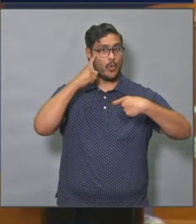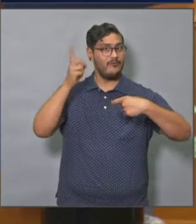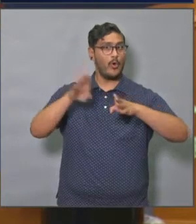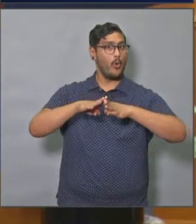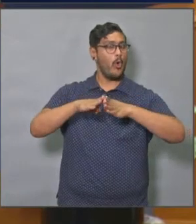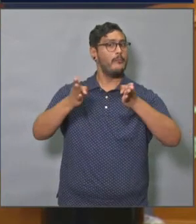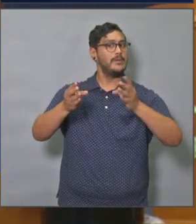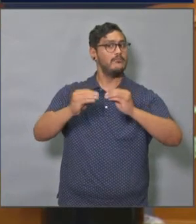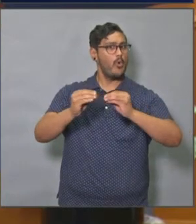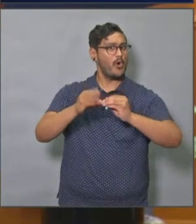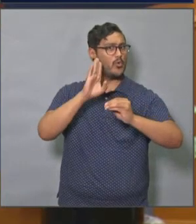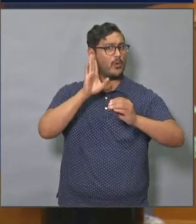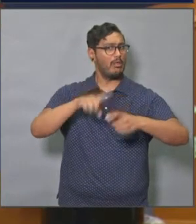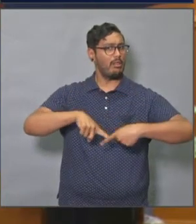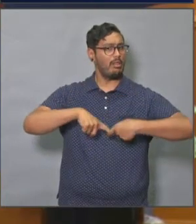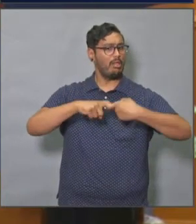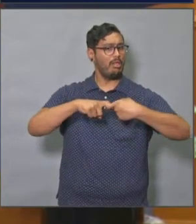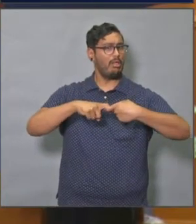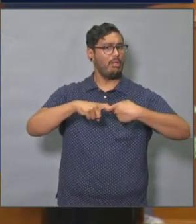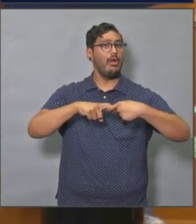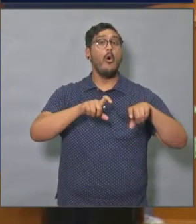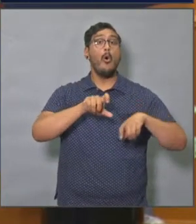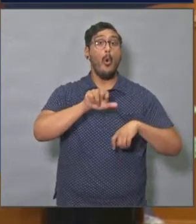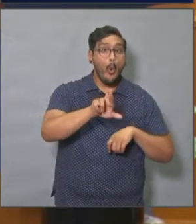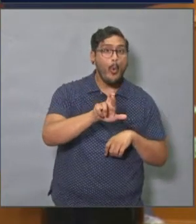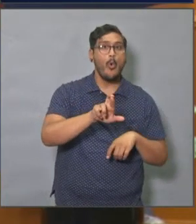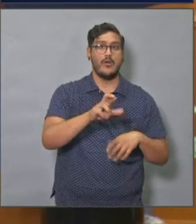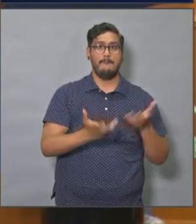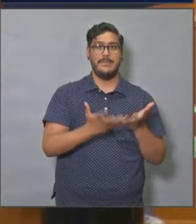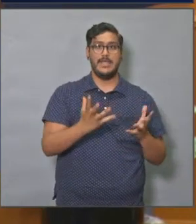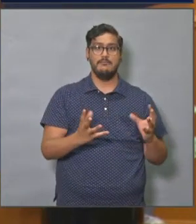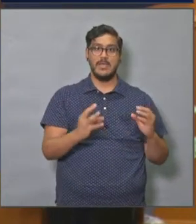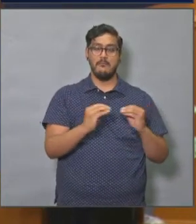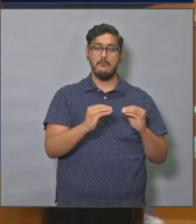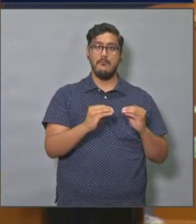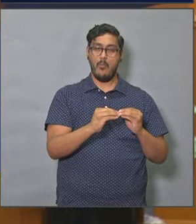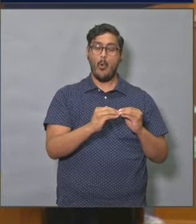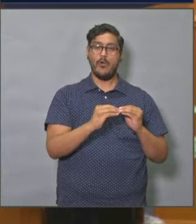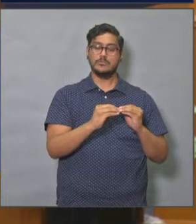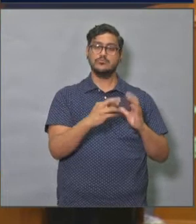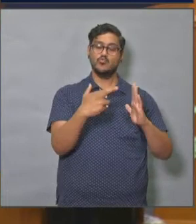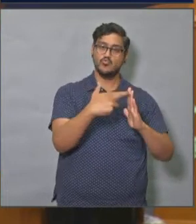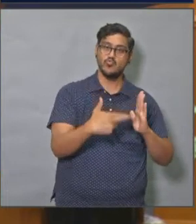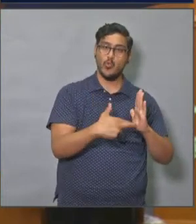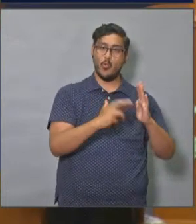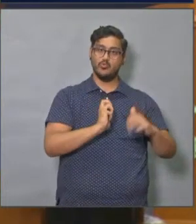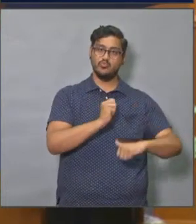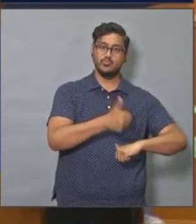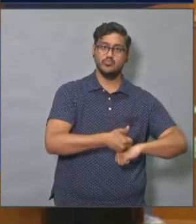future, or institute additional directives to help us, in fact, more effectively be able